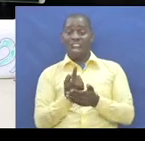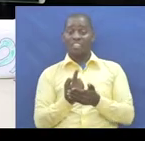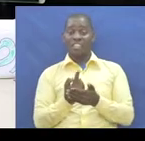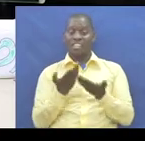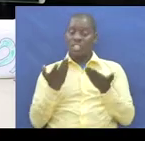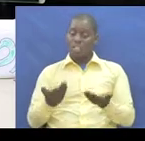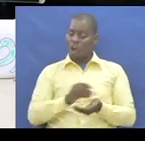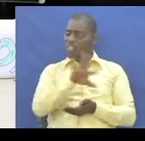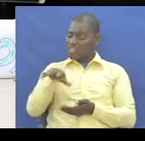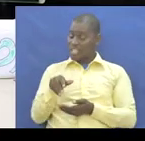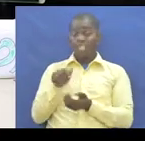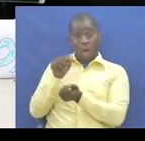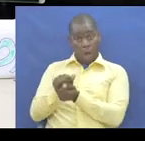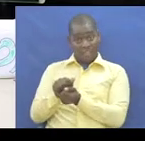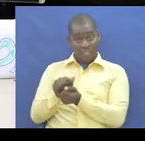involving